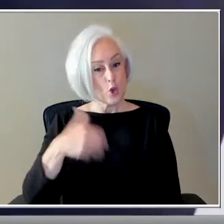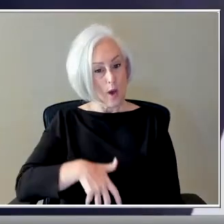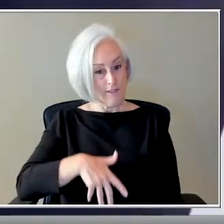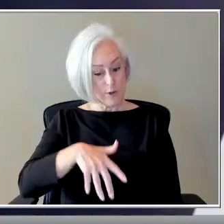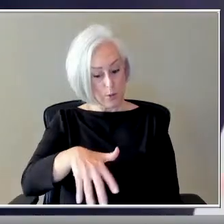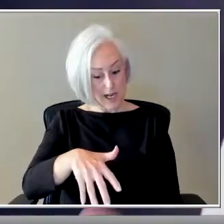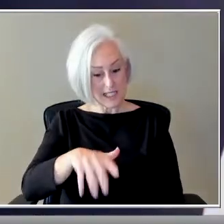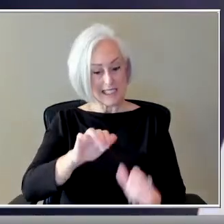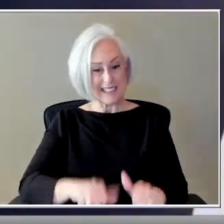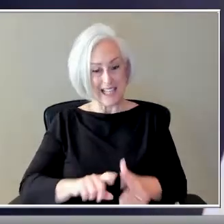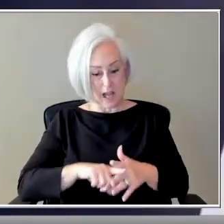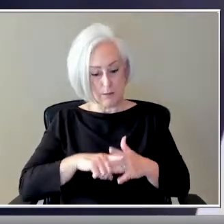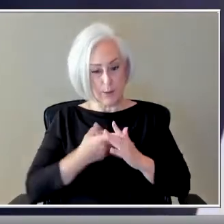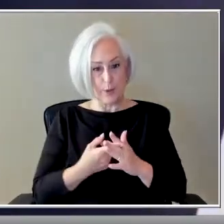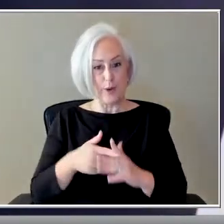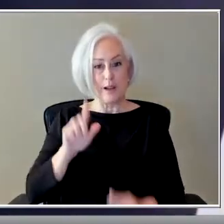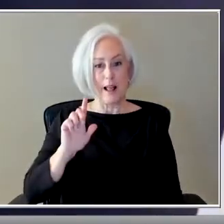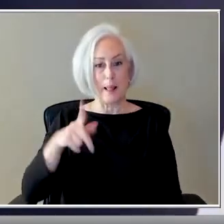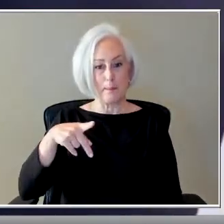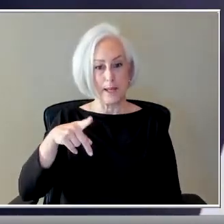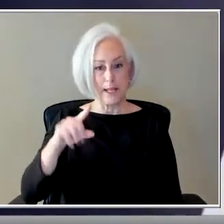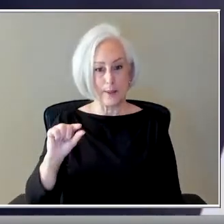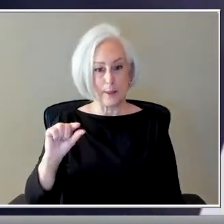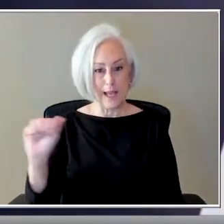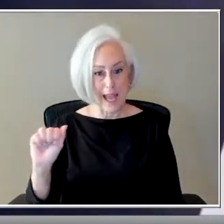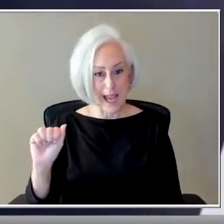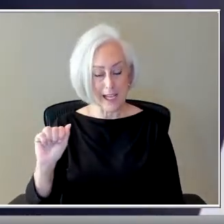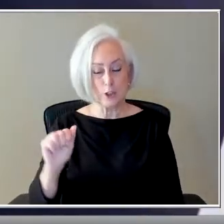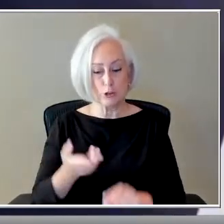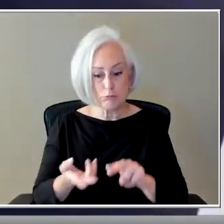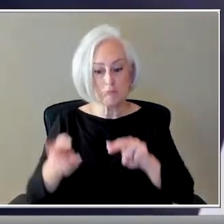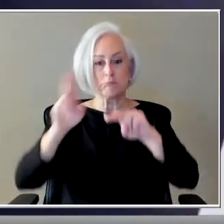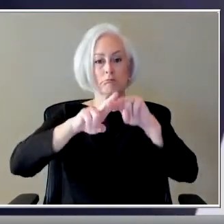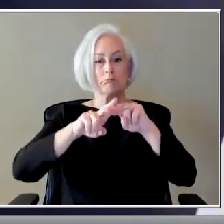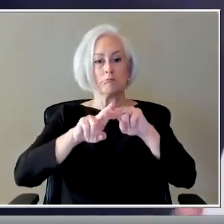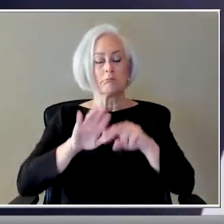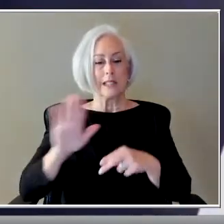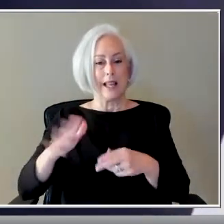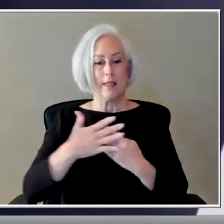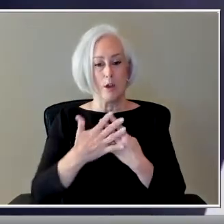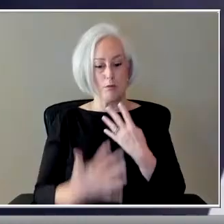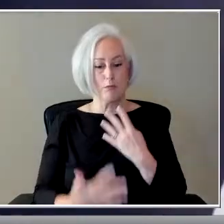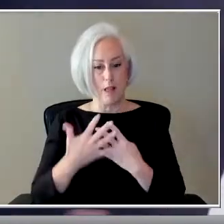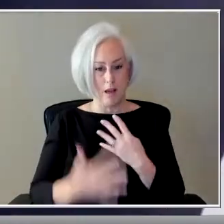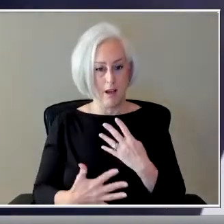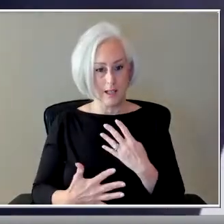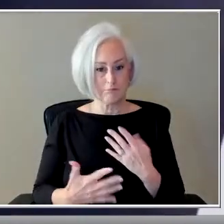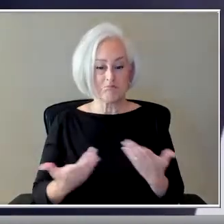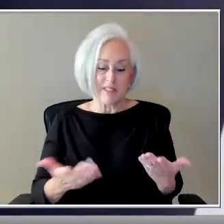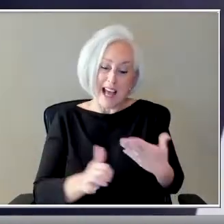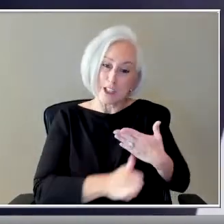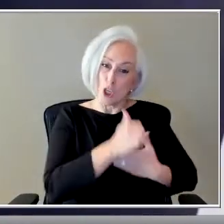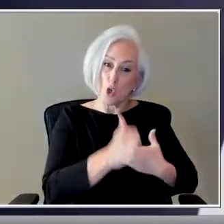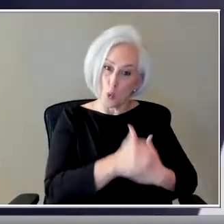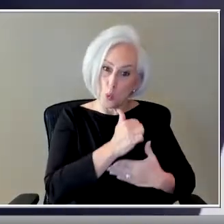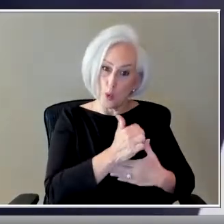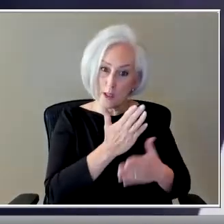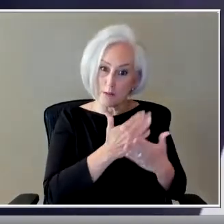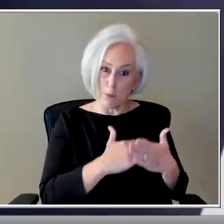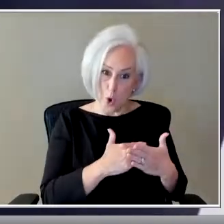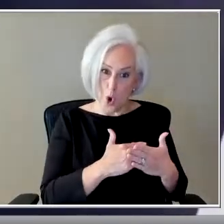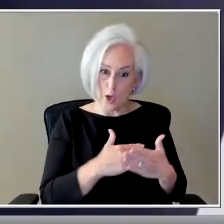the Lp(a) to go higher in the patient's blood. But it doesn't necessarily. It's a risk factor that Dr. Parrish explained to